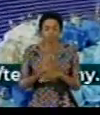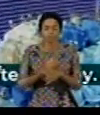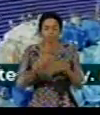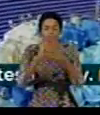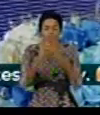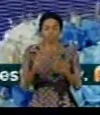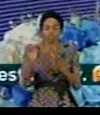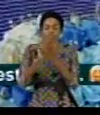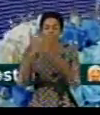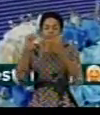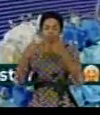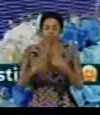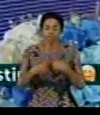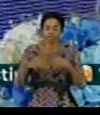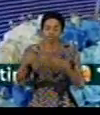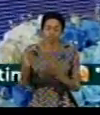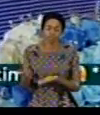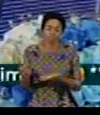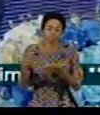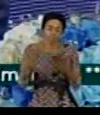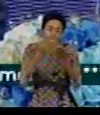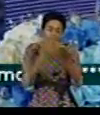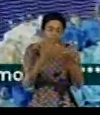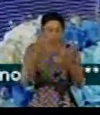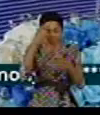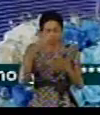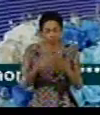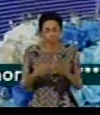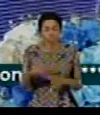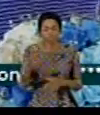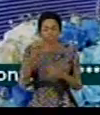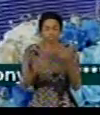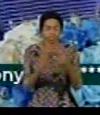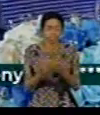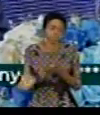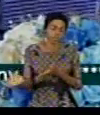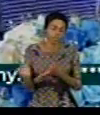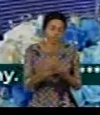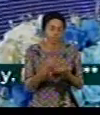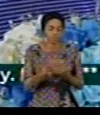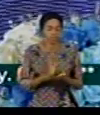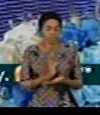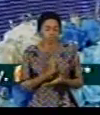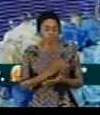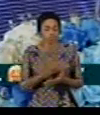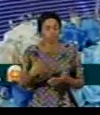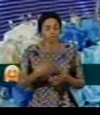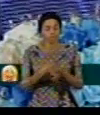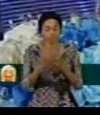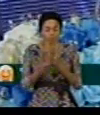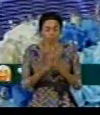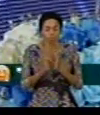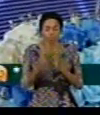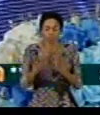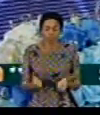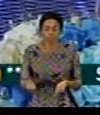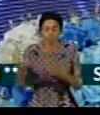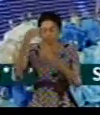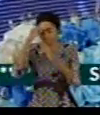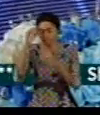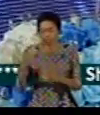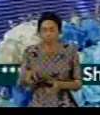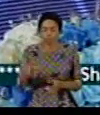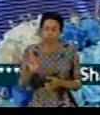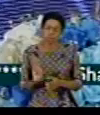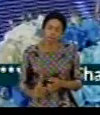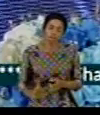end time global harvest of souls. We pray, O Lord, that you will lift him up higher and you will use him